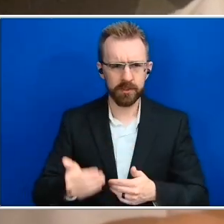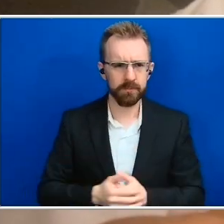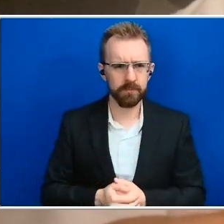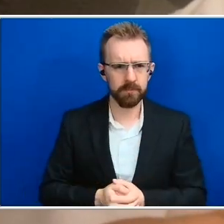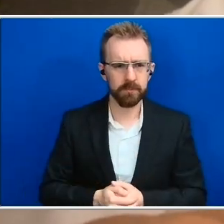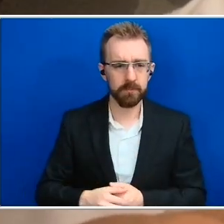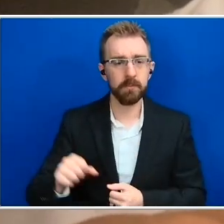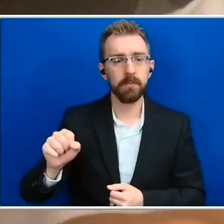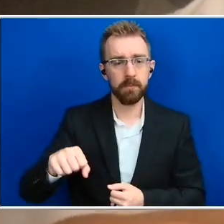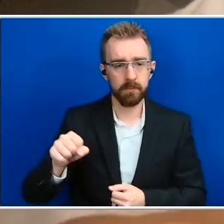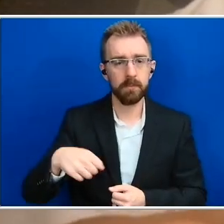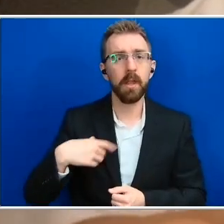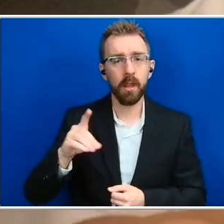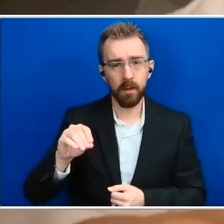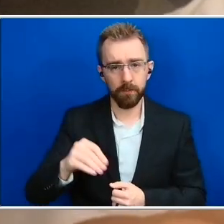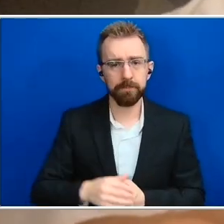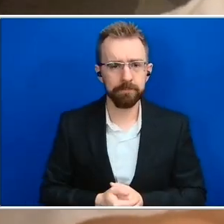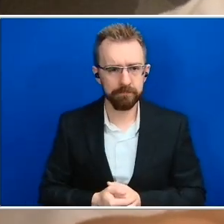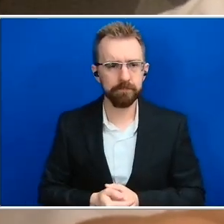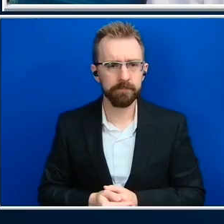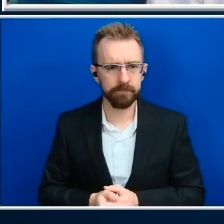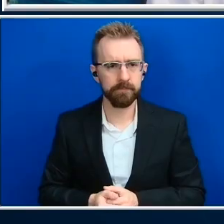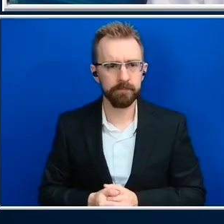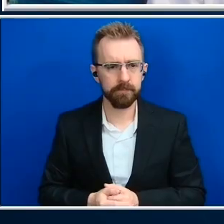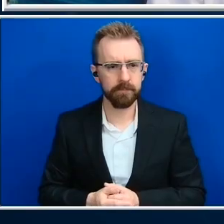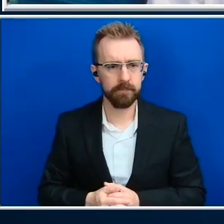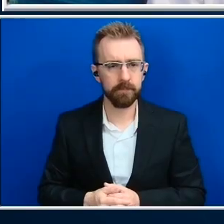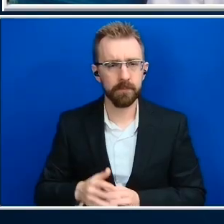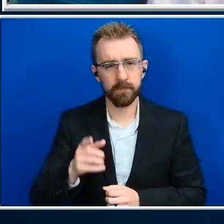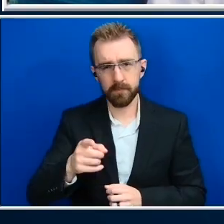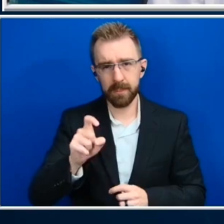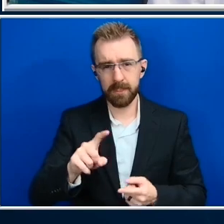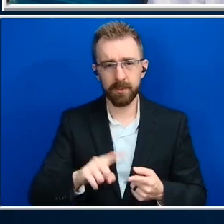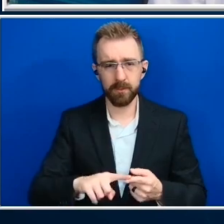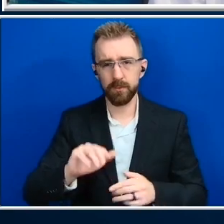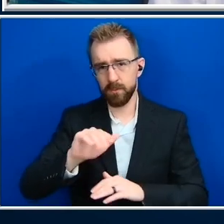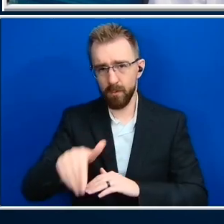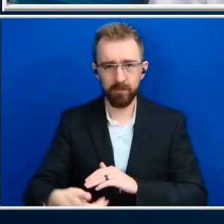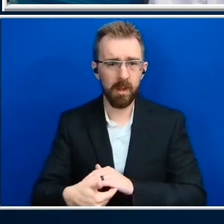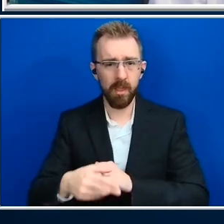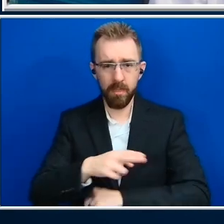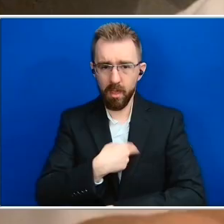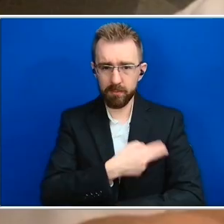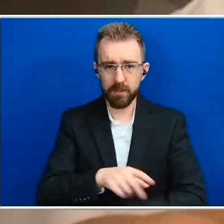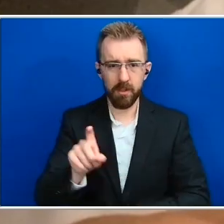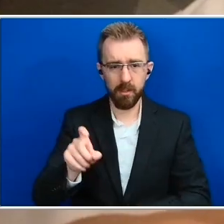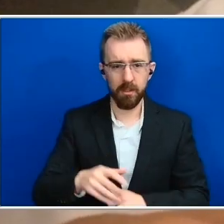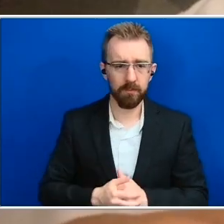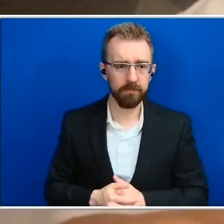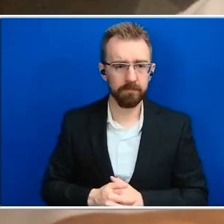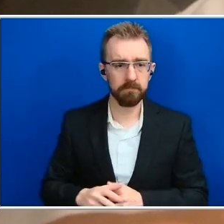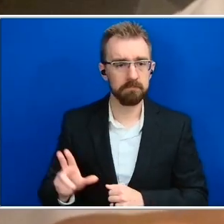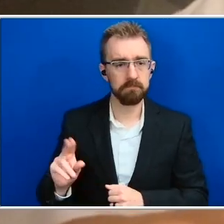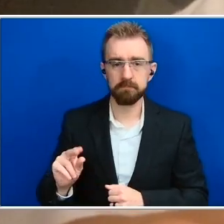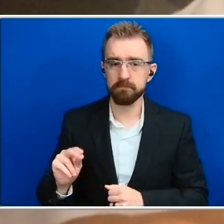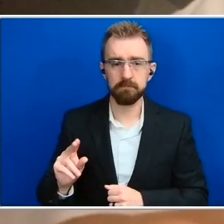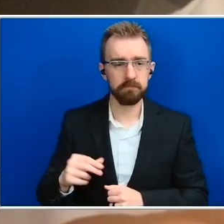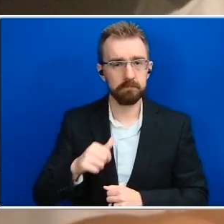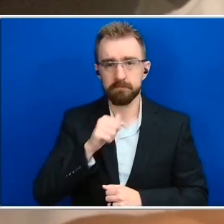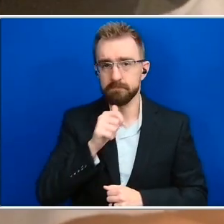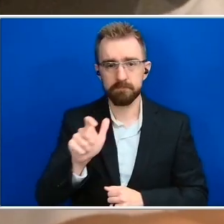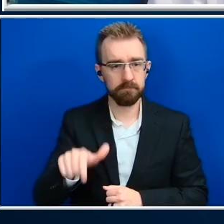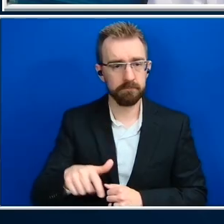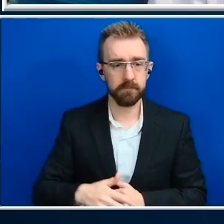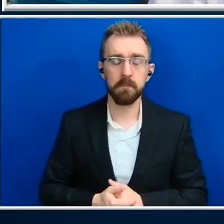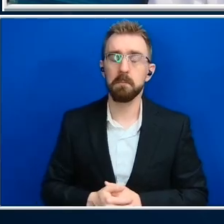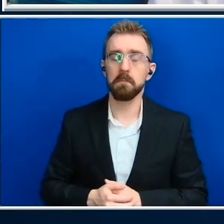Yes, I do. Did you need to spend a night at the hospital? No, I did No? not. You left